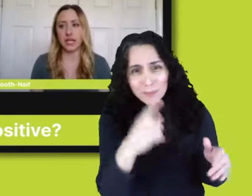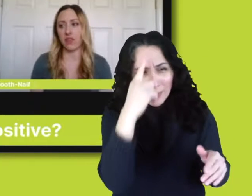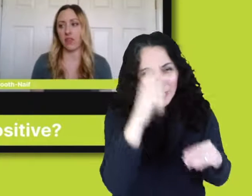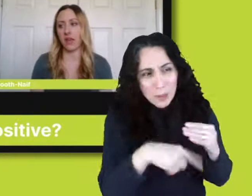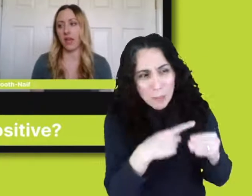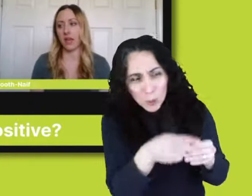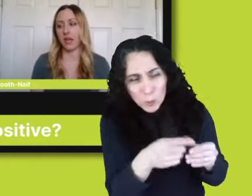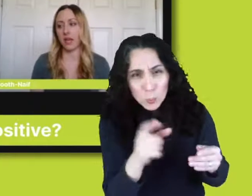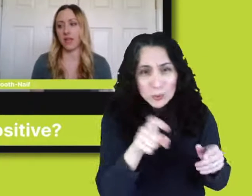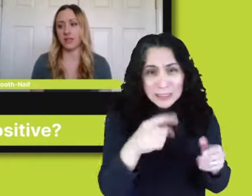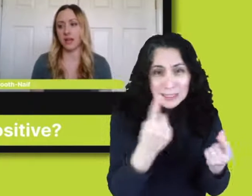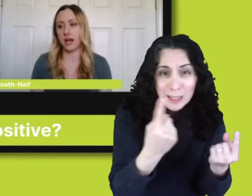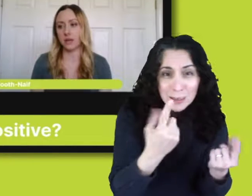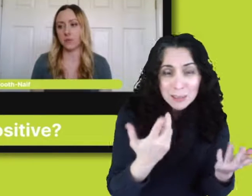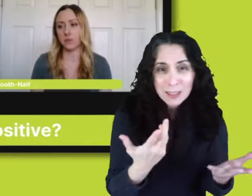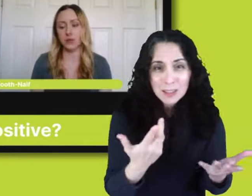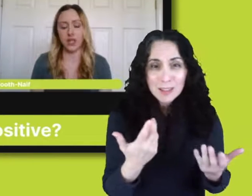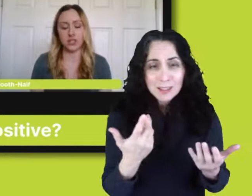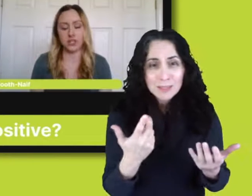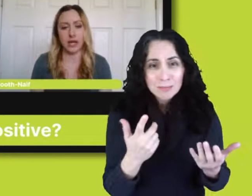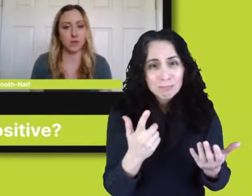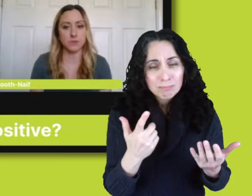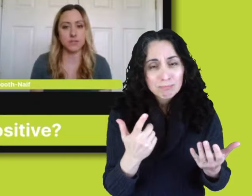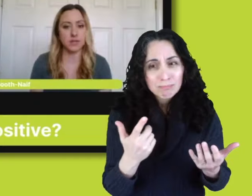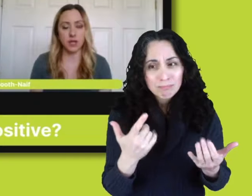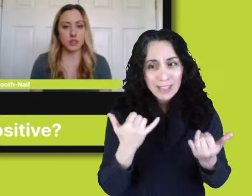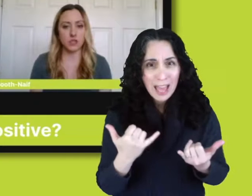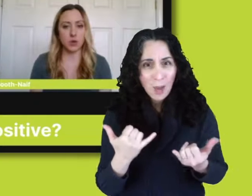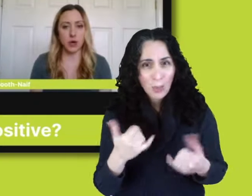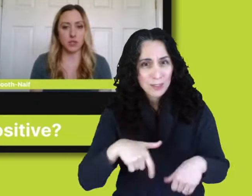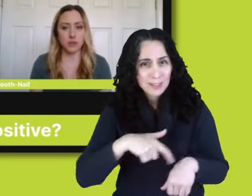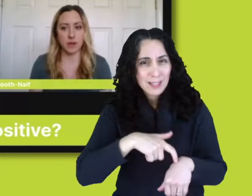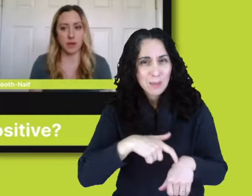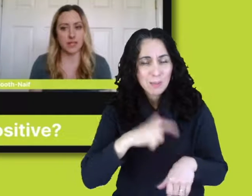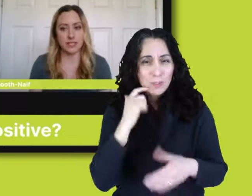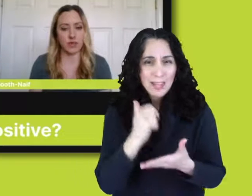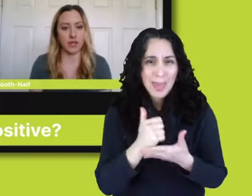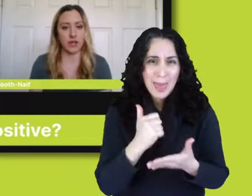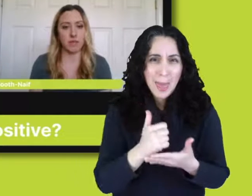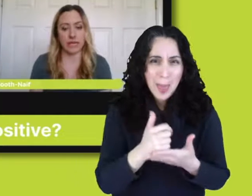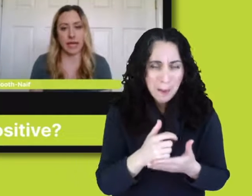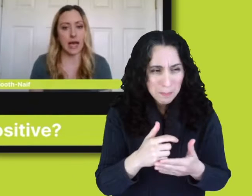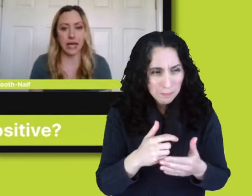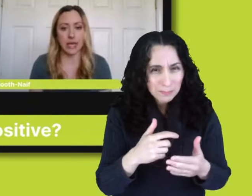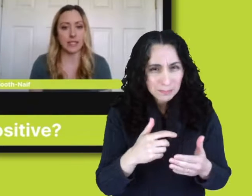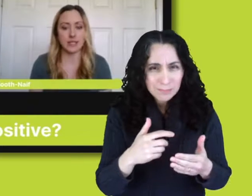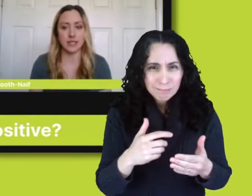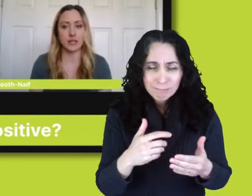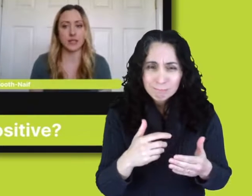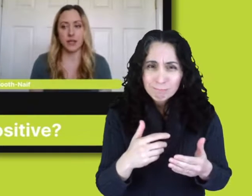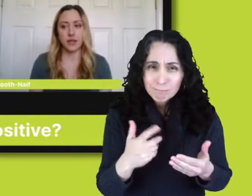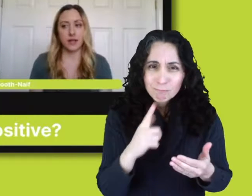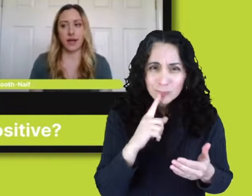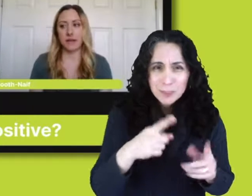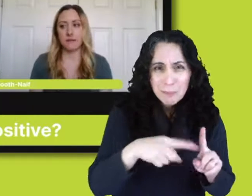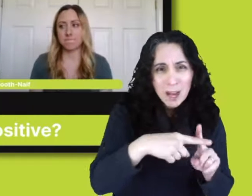you need anything? And really that just helps so much with spreading positivity and being kind.